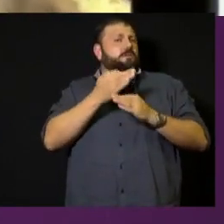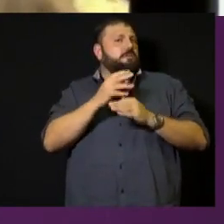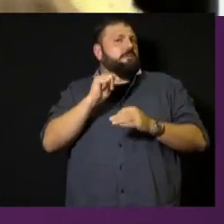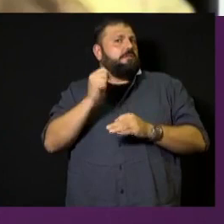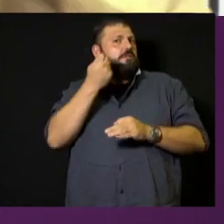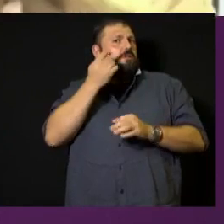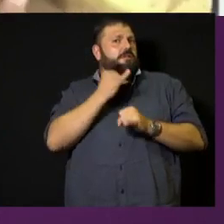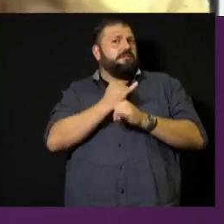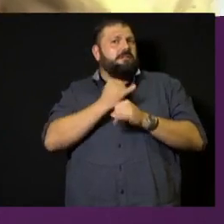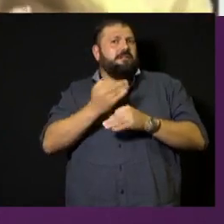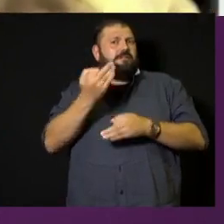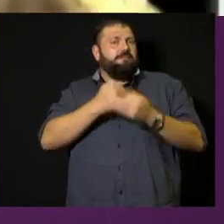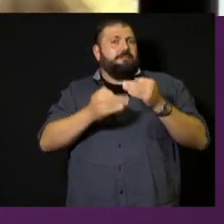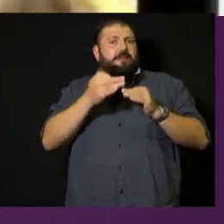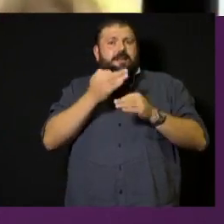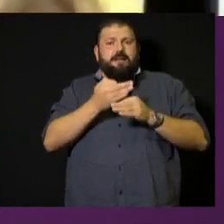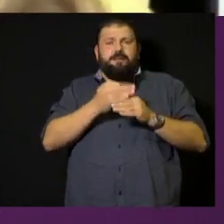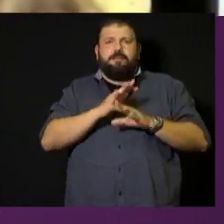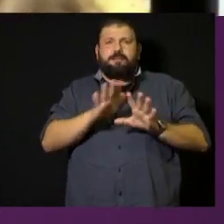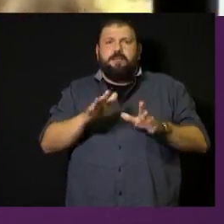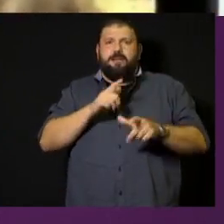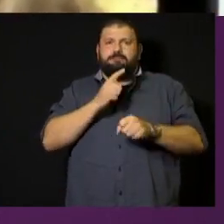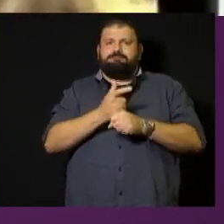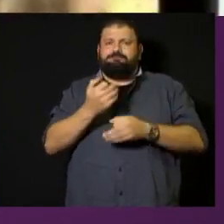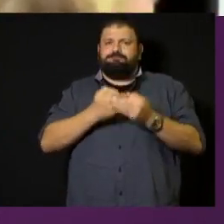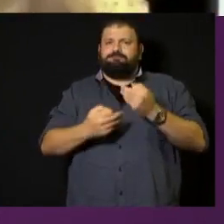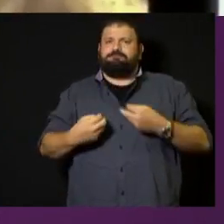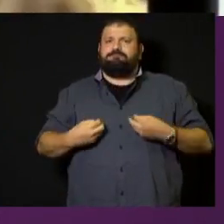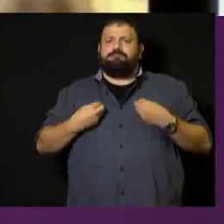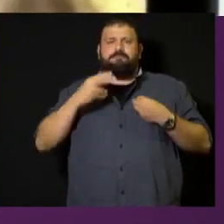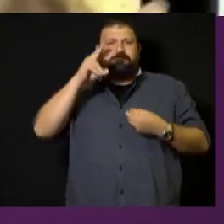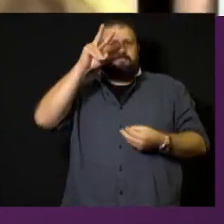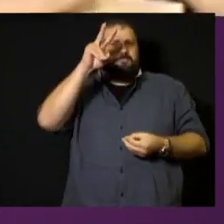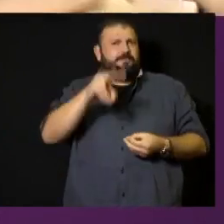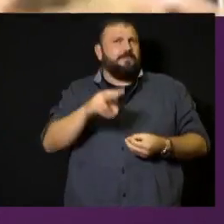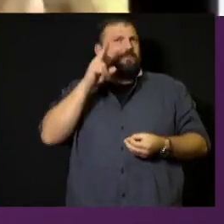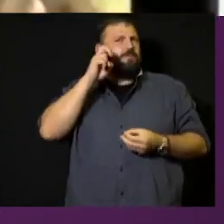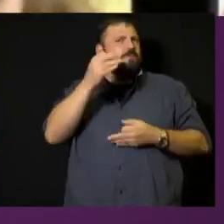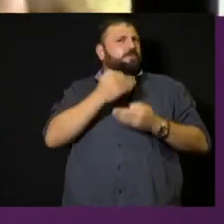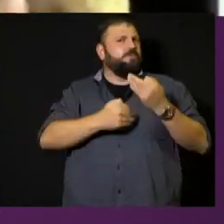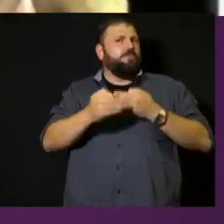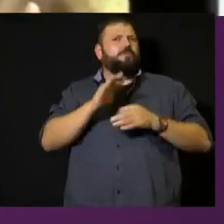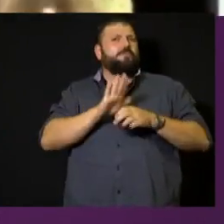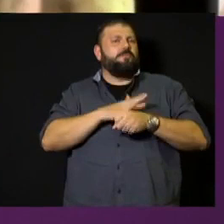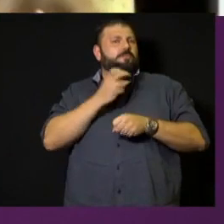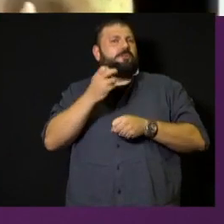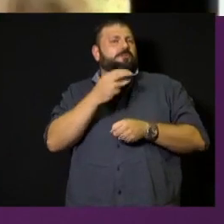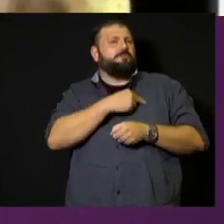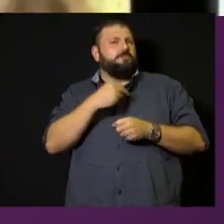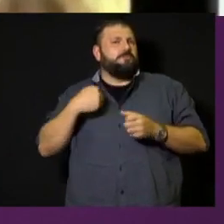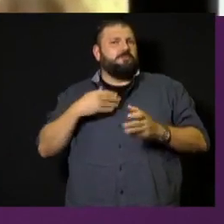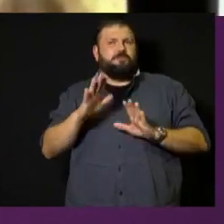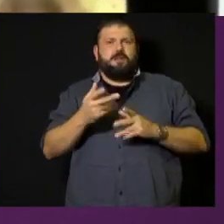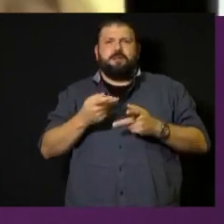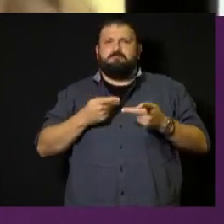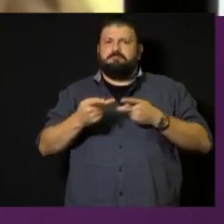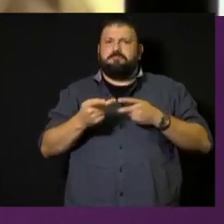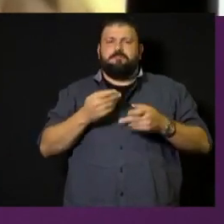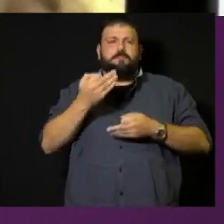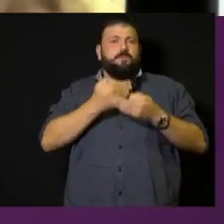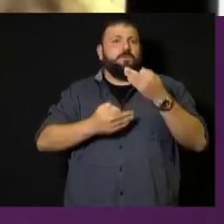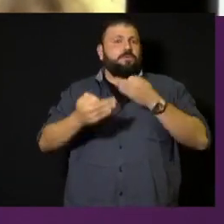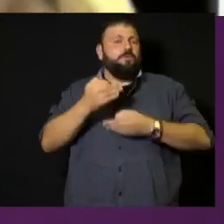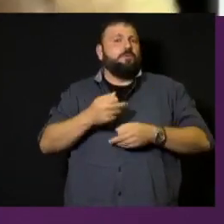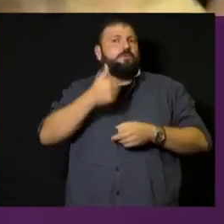moment everything will be 100% digital, and we are living that. So, all